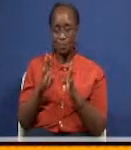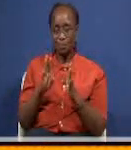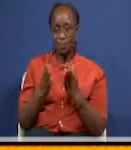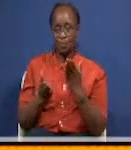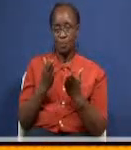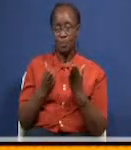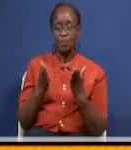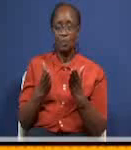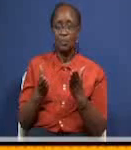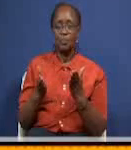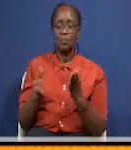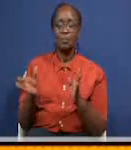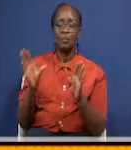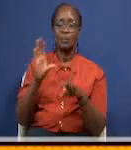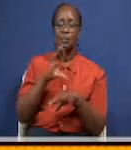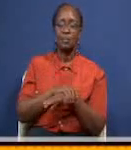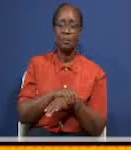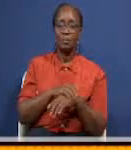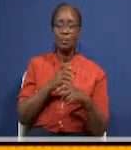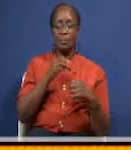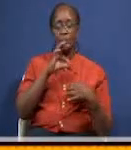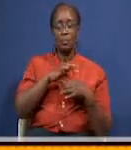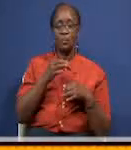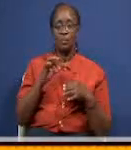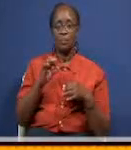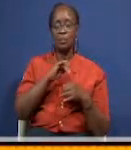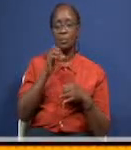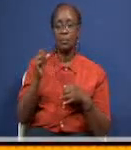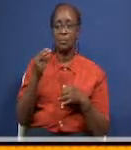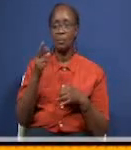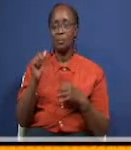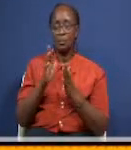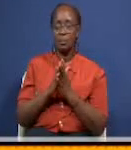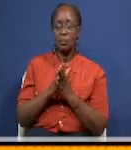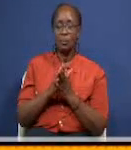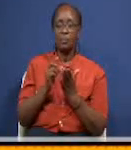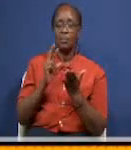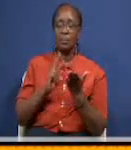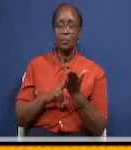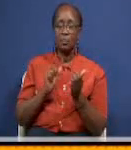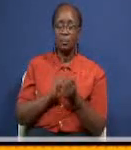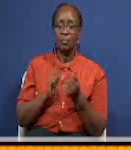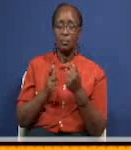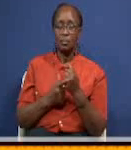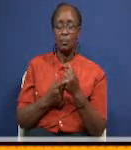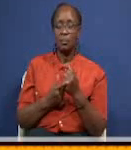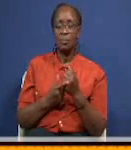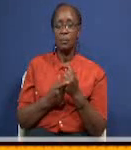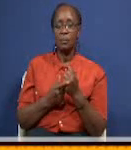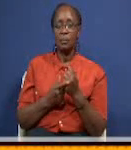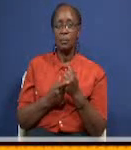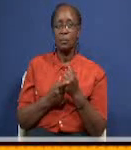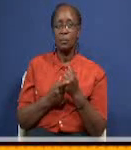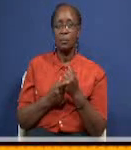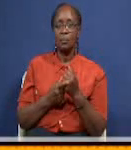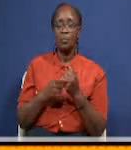it get to the souls, Mr. Speaker. Amen. Zachariah, Mr. Speaker, 8 verses 16. And even Clayton Washington, Mr. Speaker,